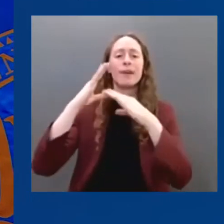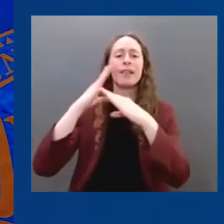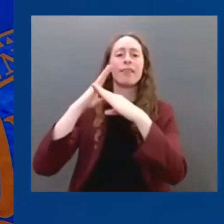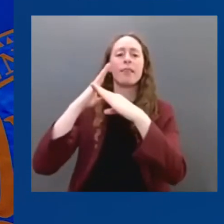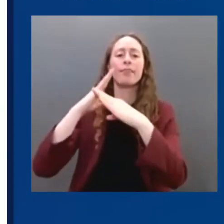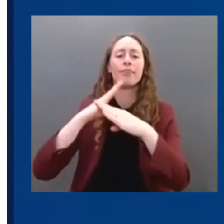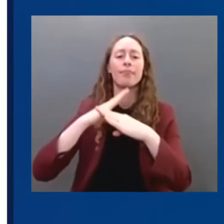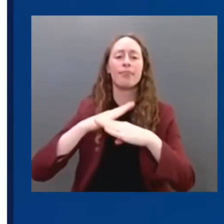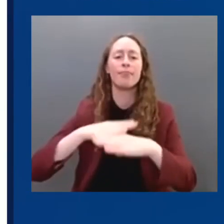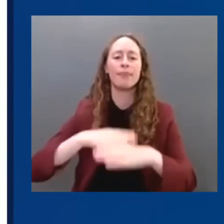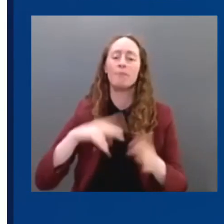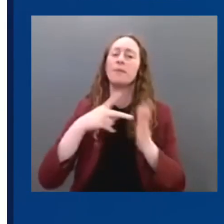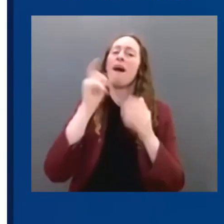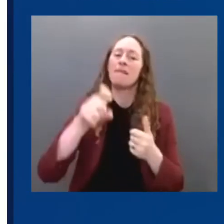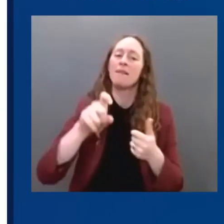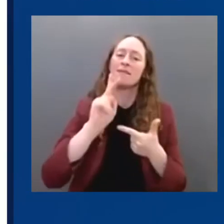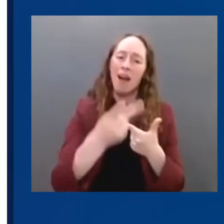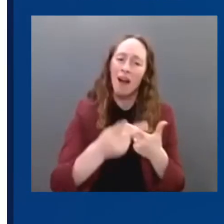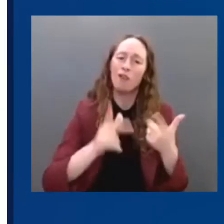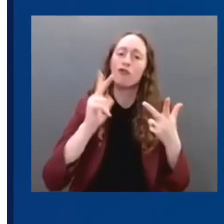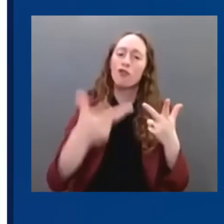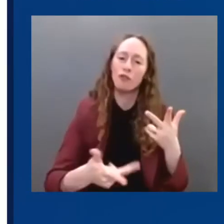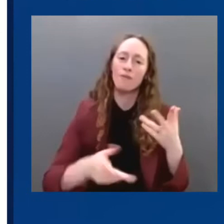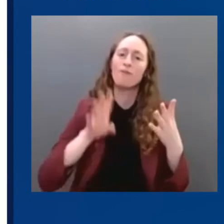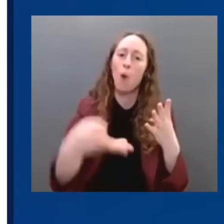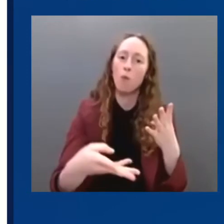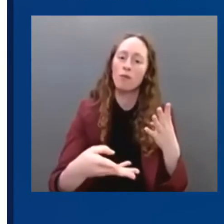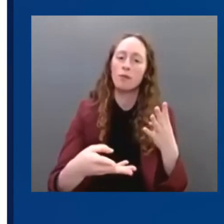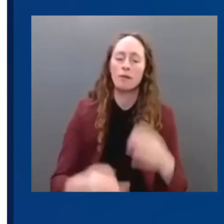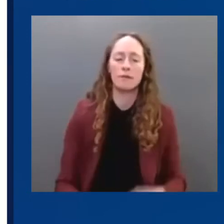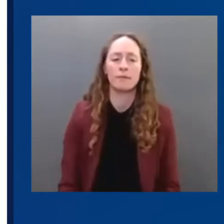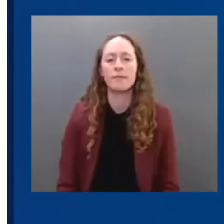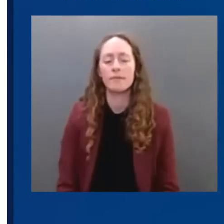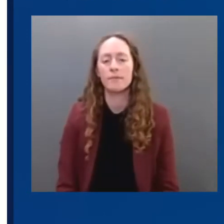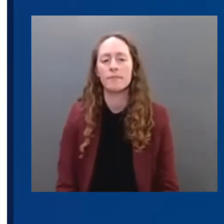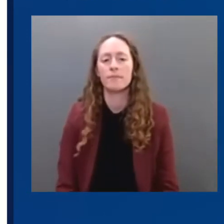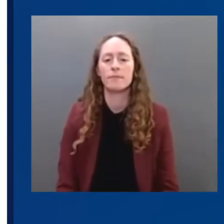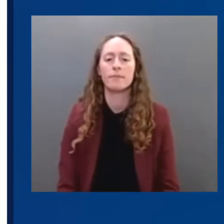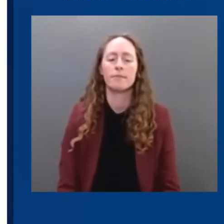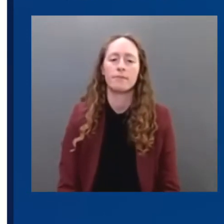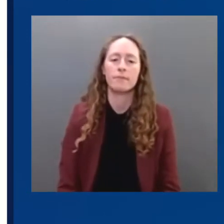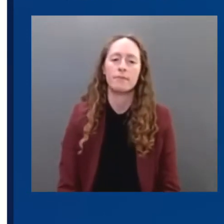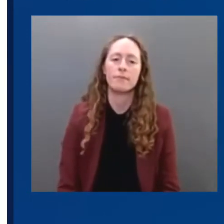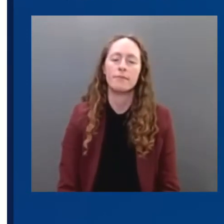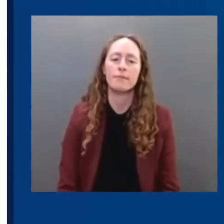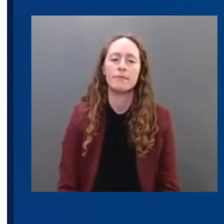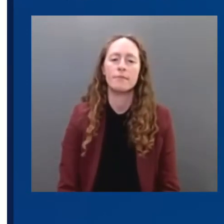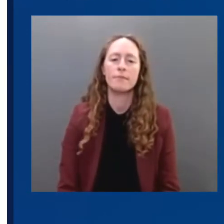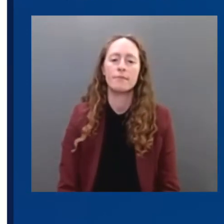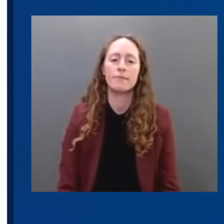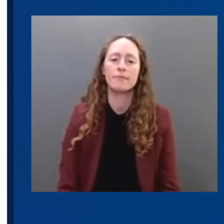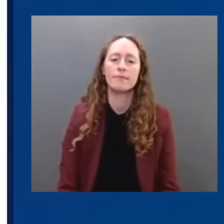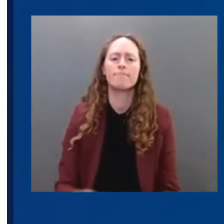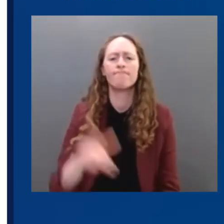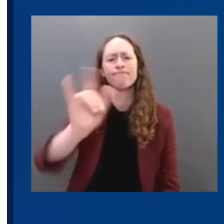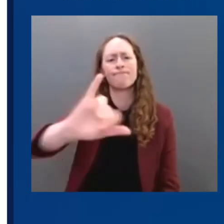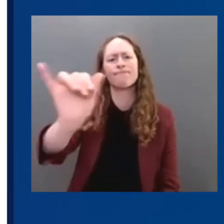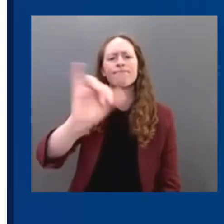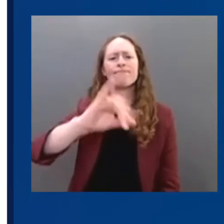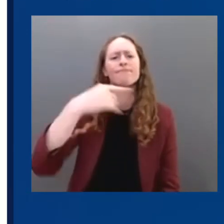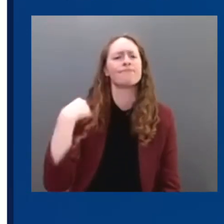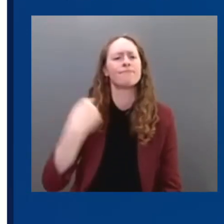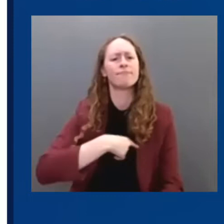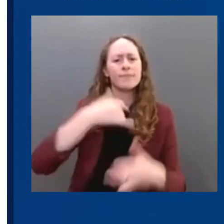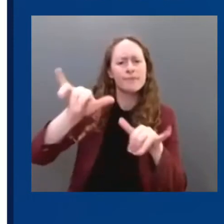slide. Also, we need to monitor the COVID levels in your community, which the CDC does